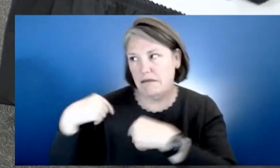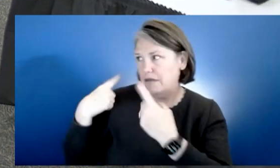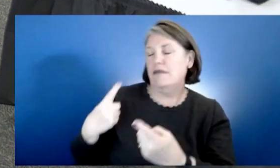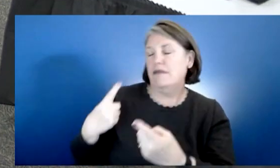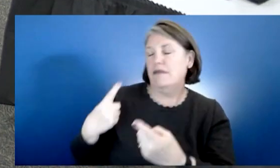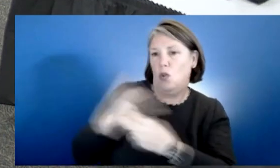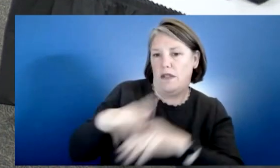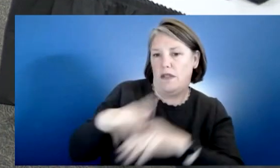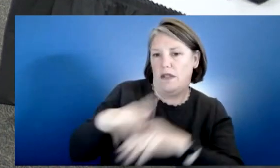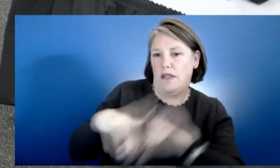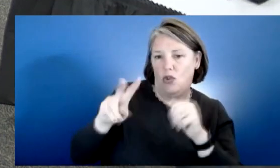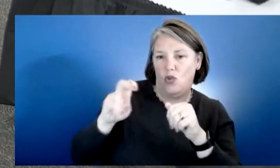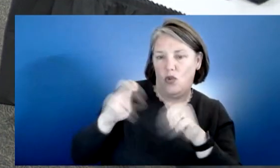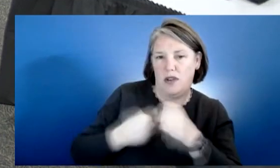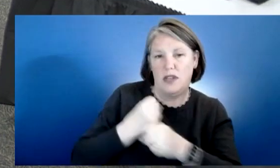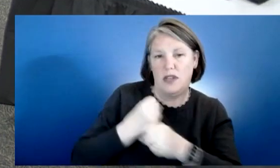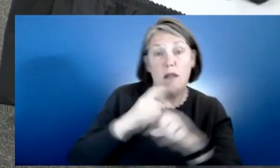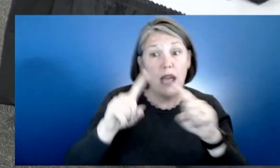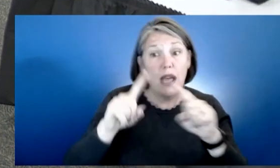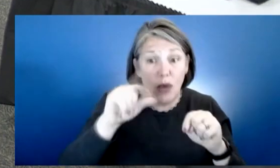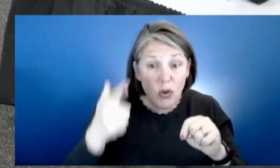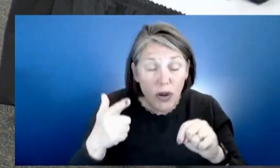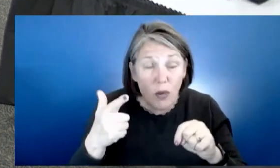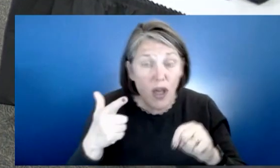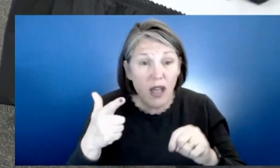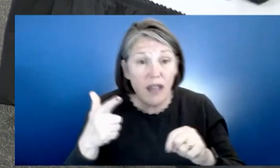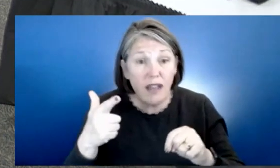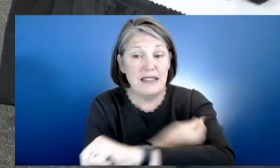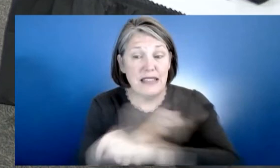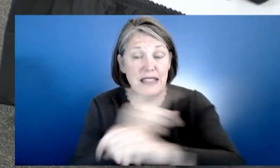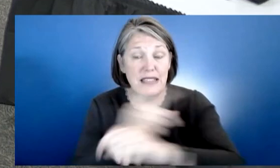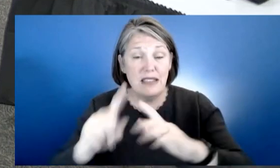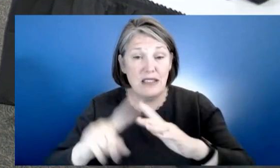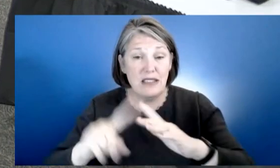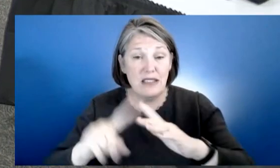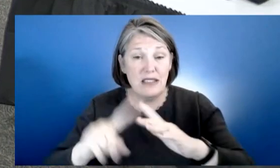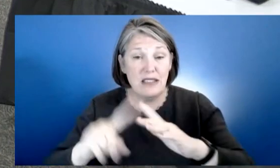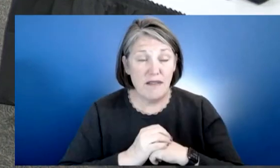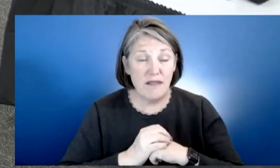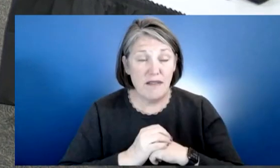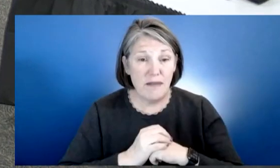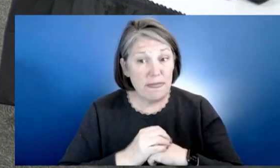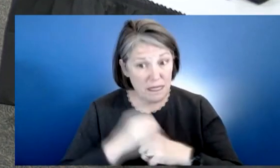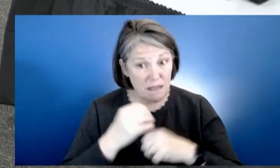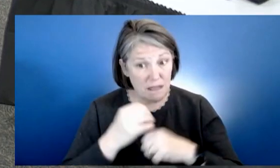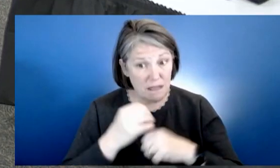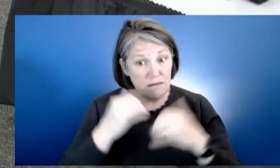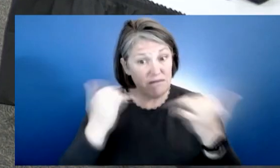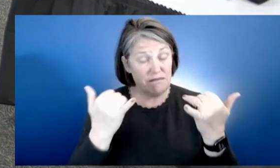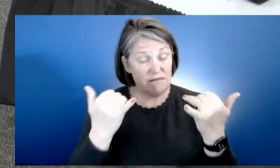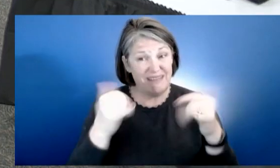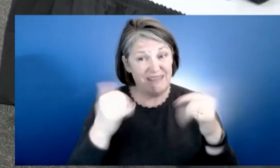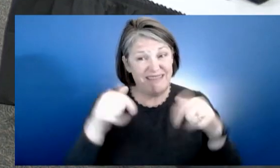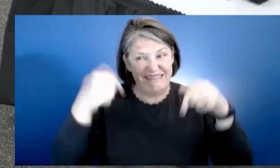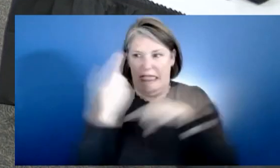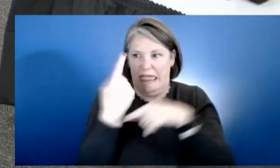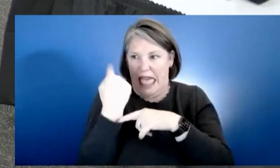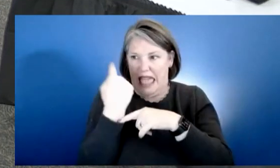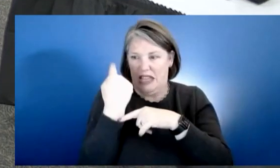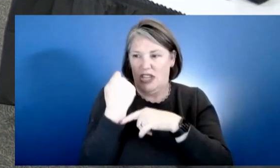the vaccine. Let's go ahead and bring that to a conclusion. The year of the vaccine is